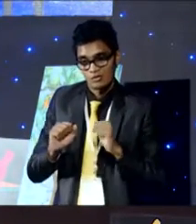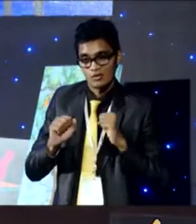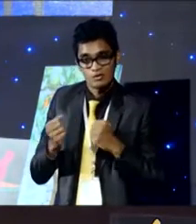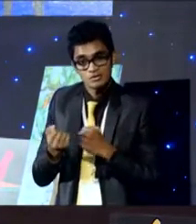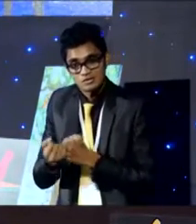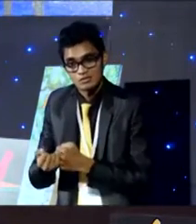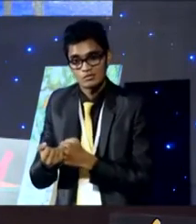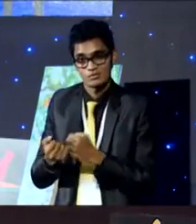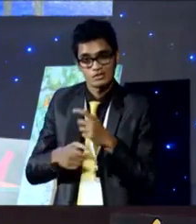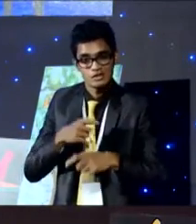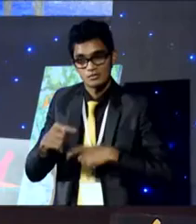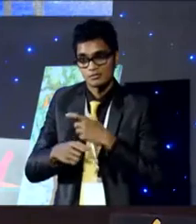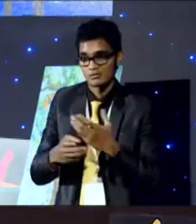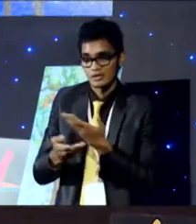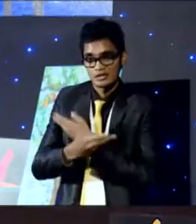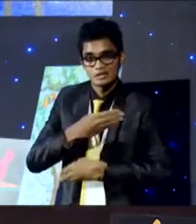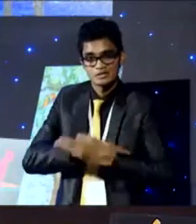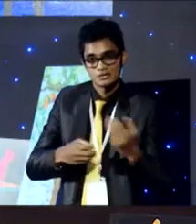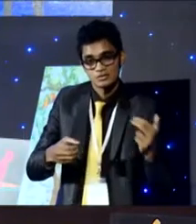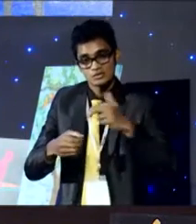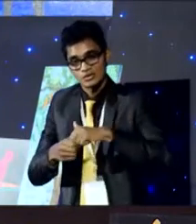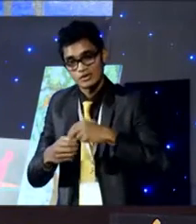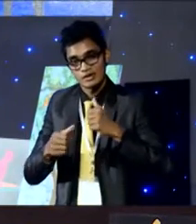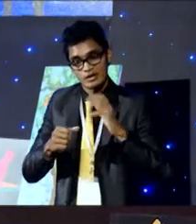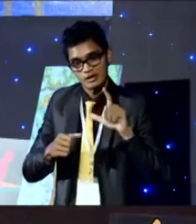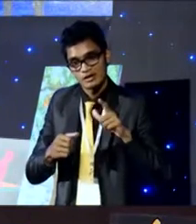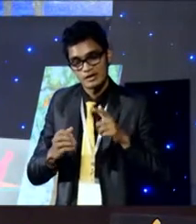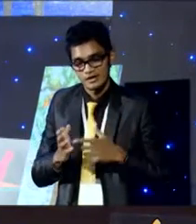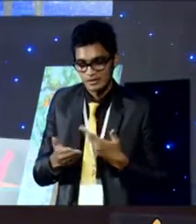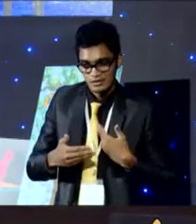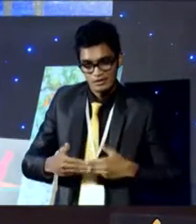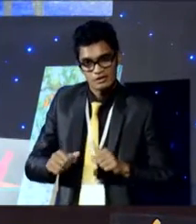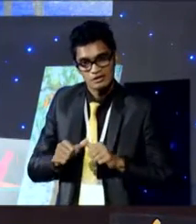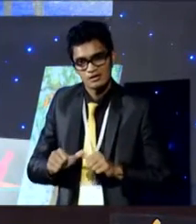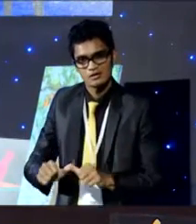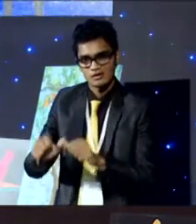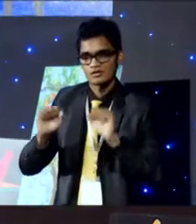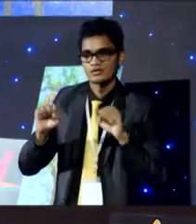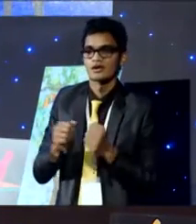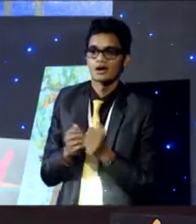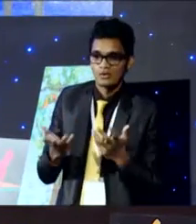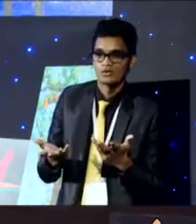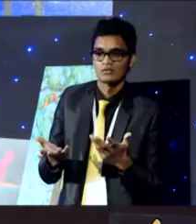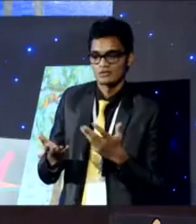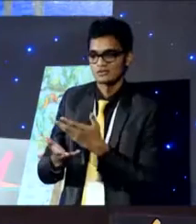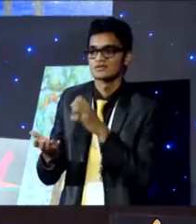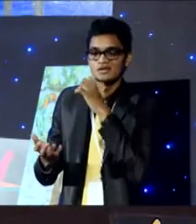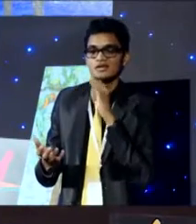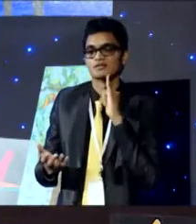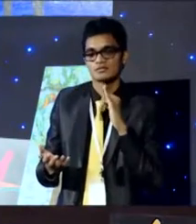organization. And the next thing we did was, of course, changing our organization policies and processes and working with them, learning from